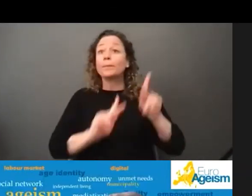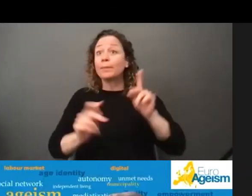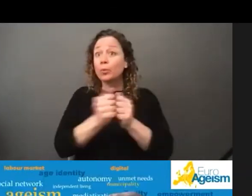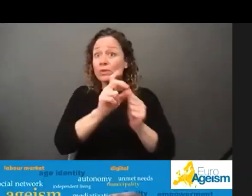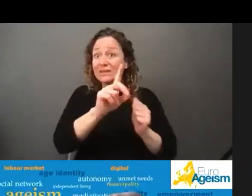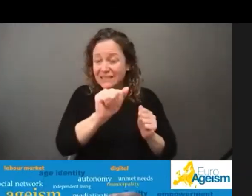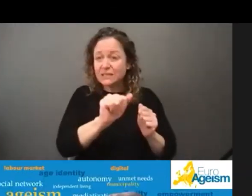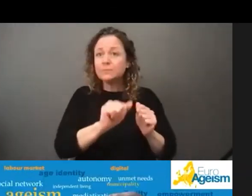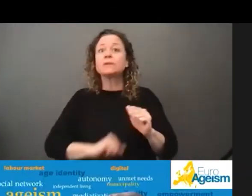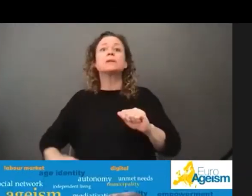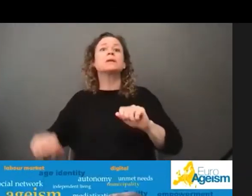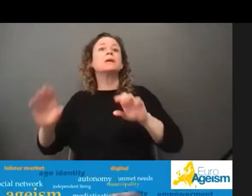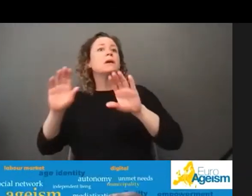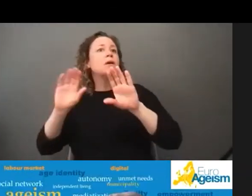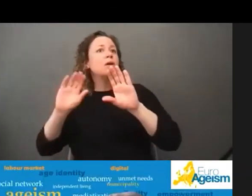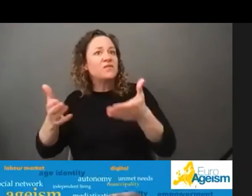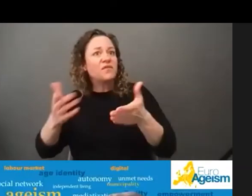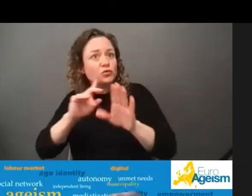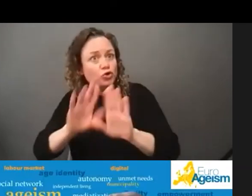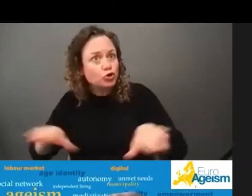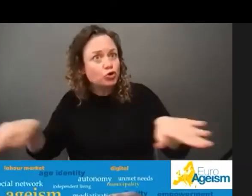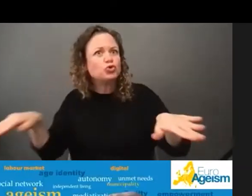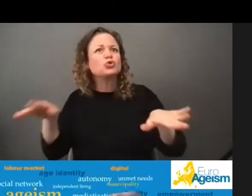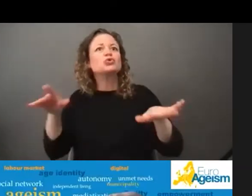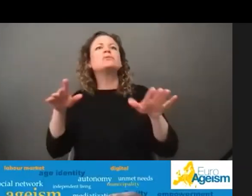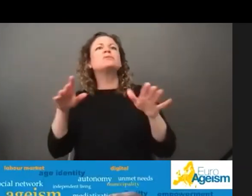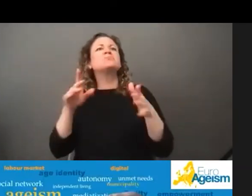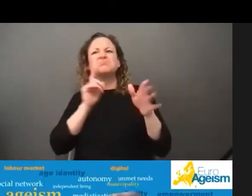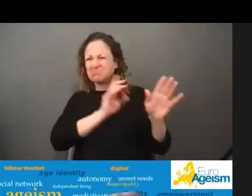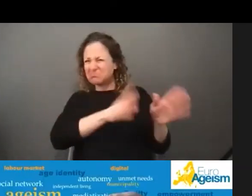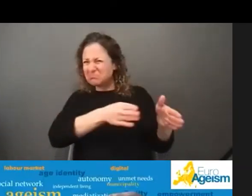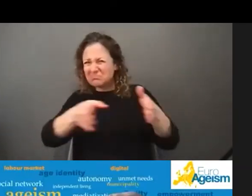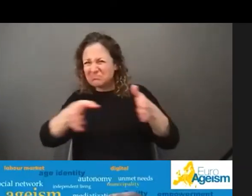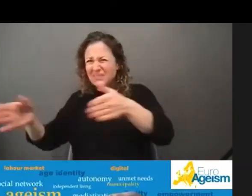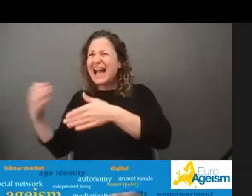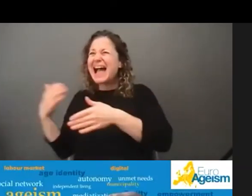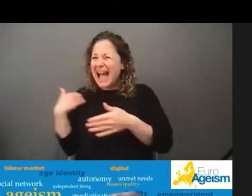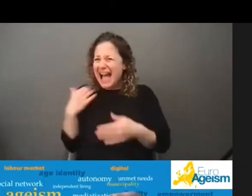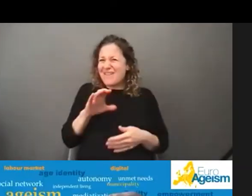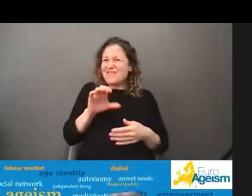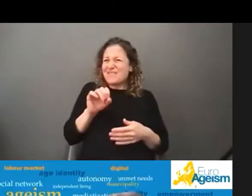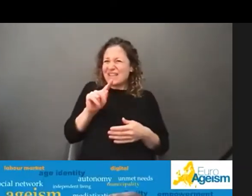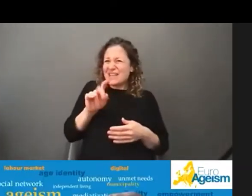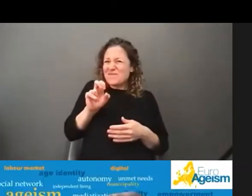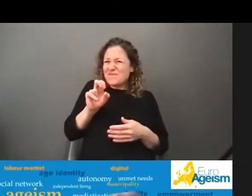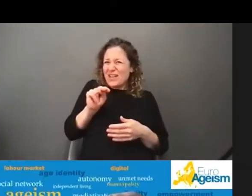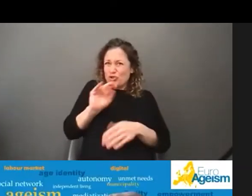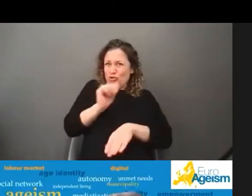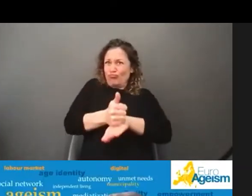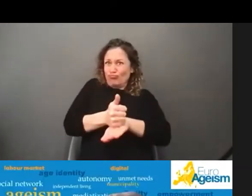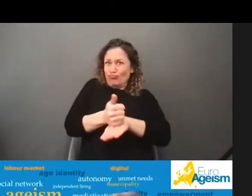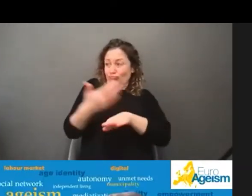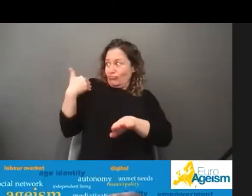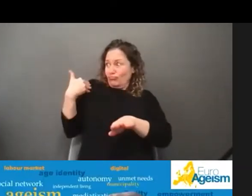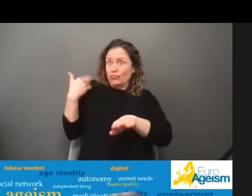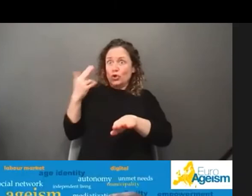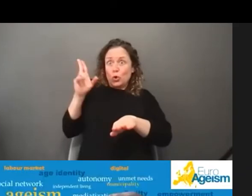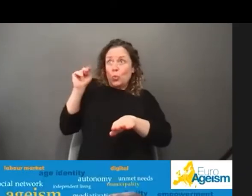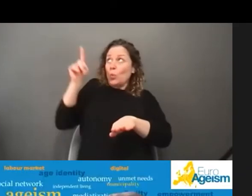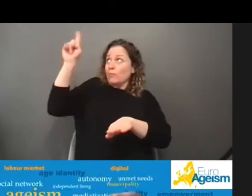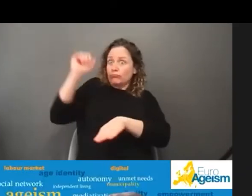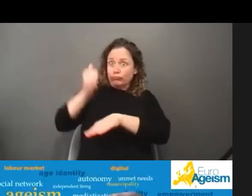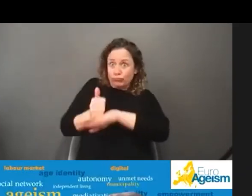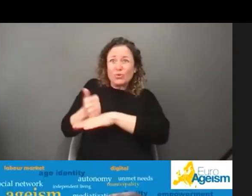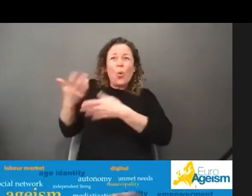needs that's universally recognized. So what that means is that governments or member states across the world say, we recognize